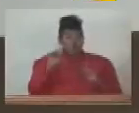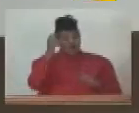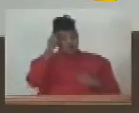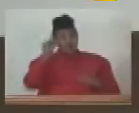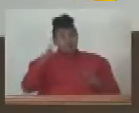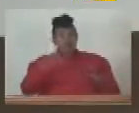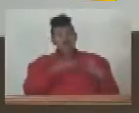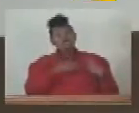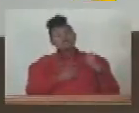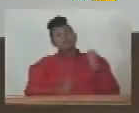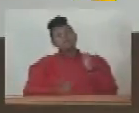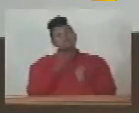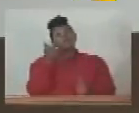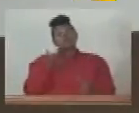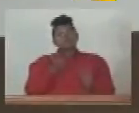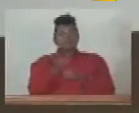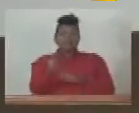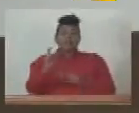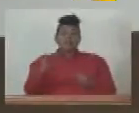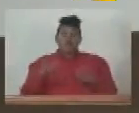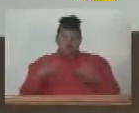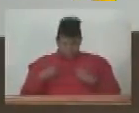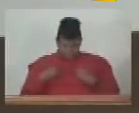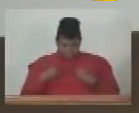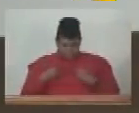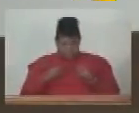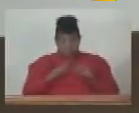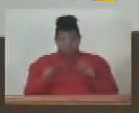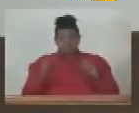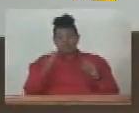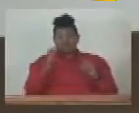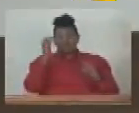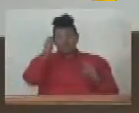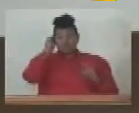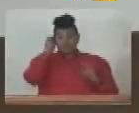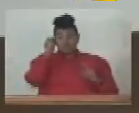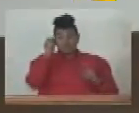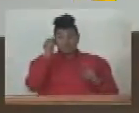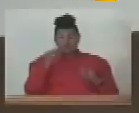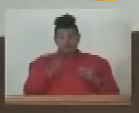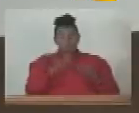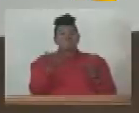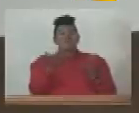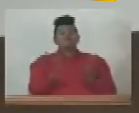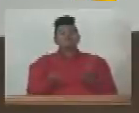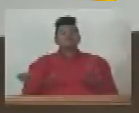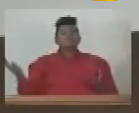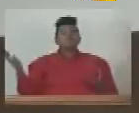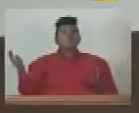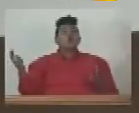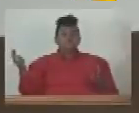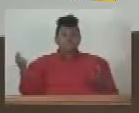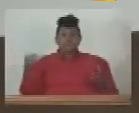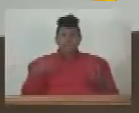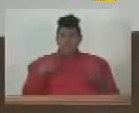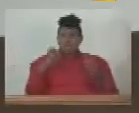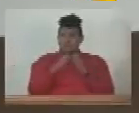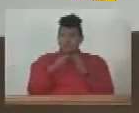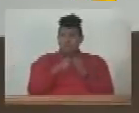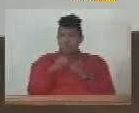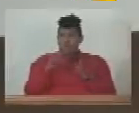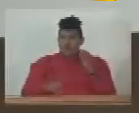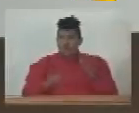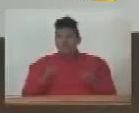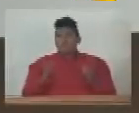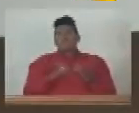accept most of the blame, Mr. Speaker, for not providing the resources to have more courts,